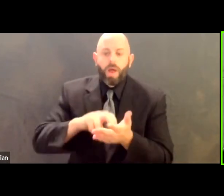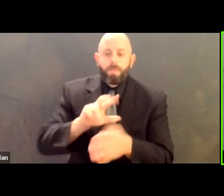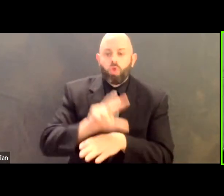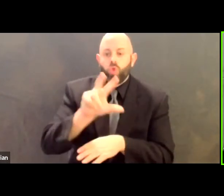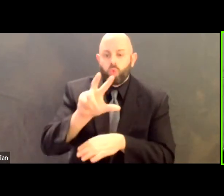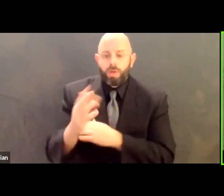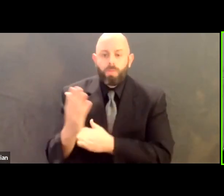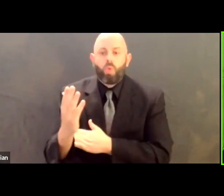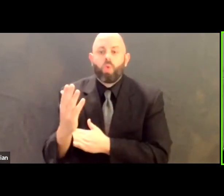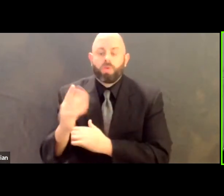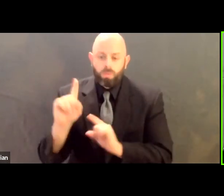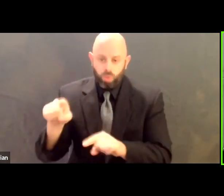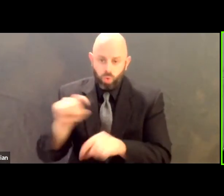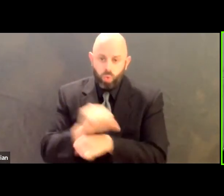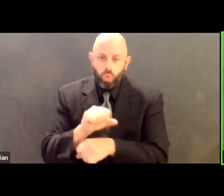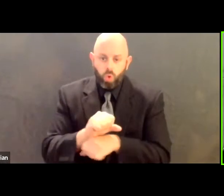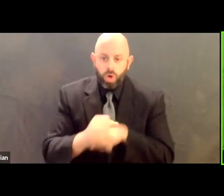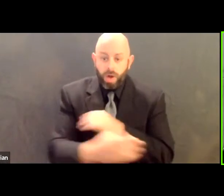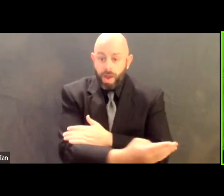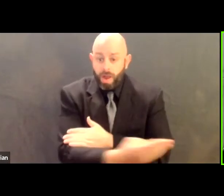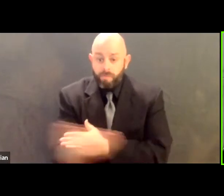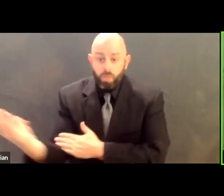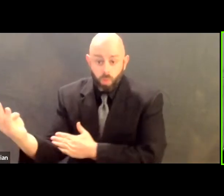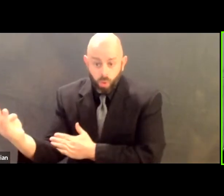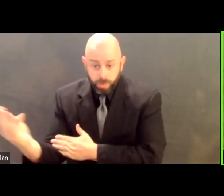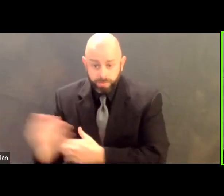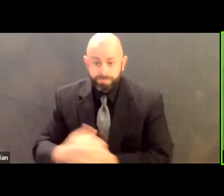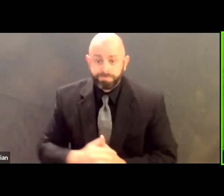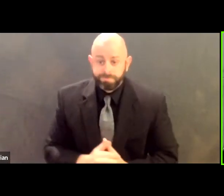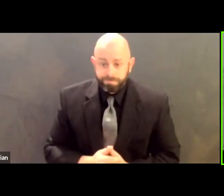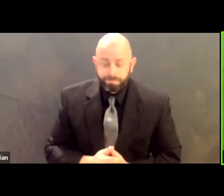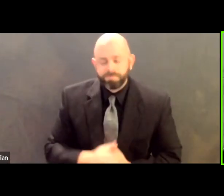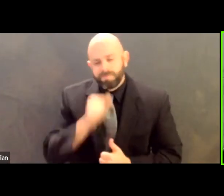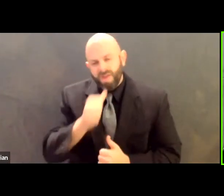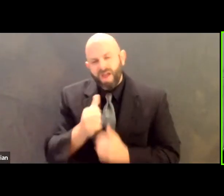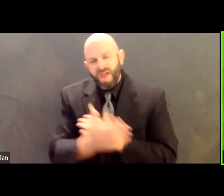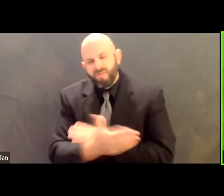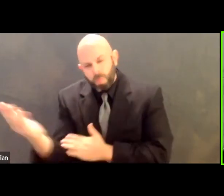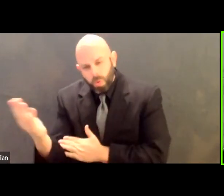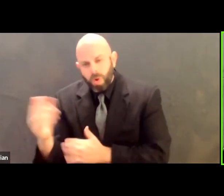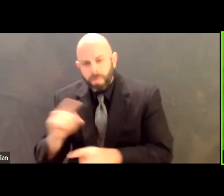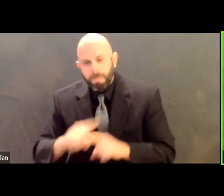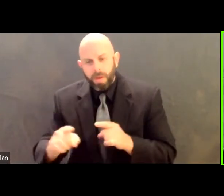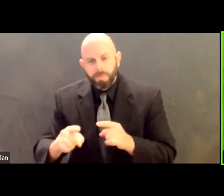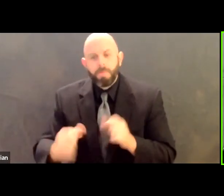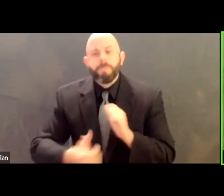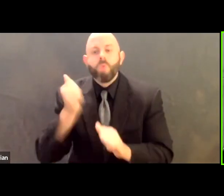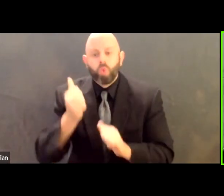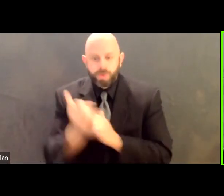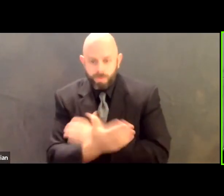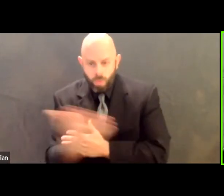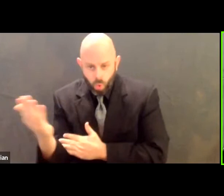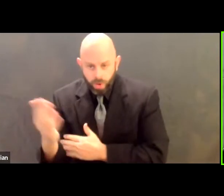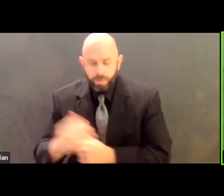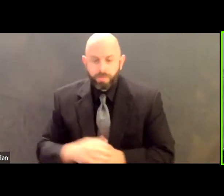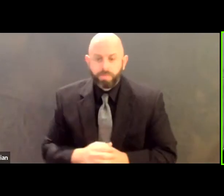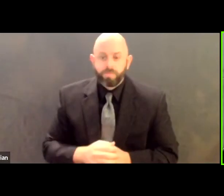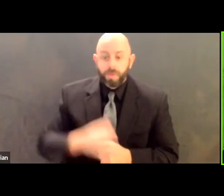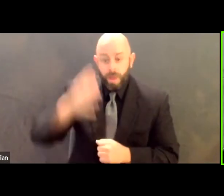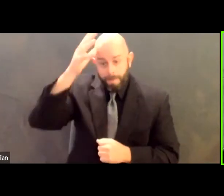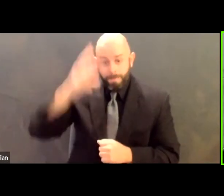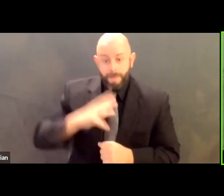And then every morning, not every morning, but so often, a man dressed very well would come into